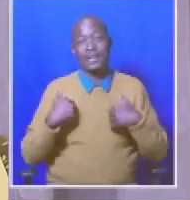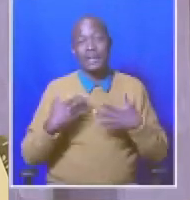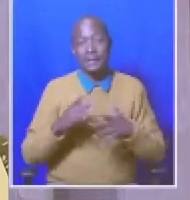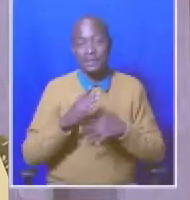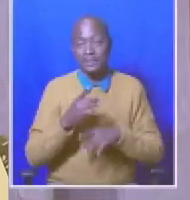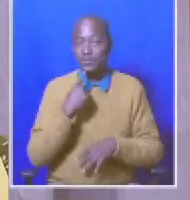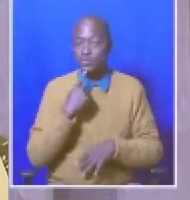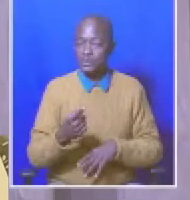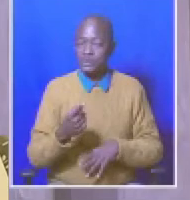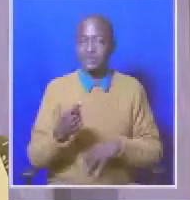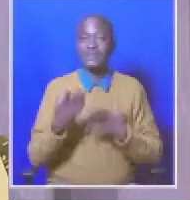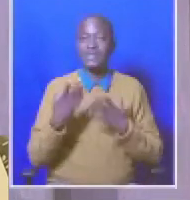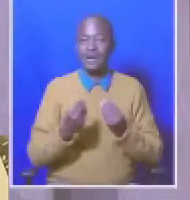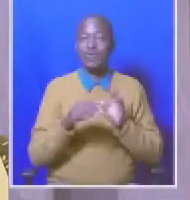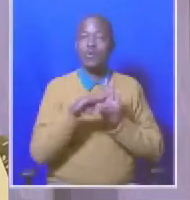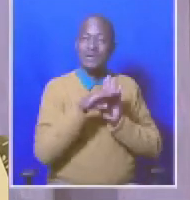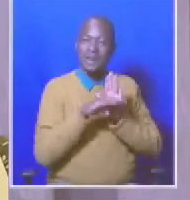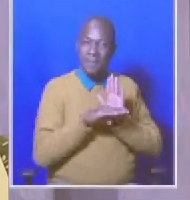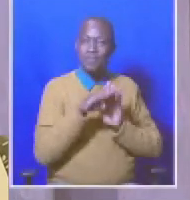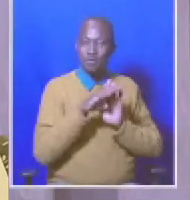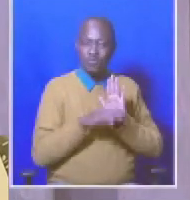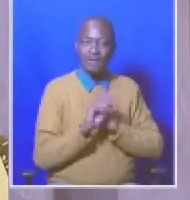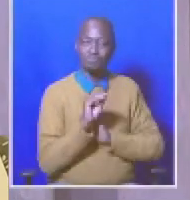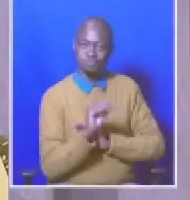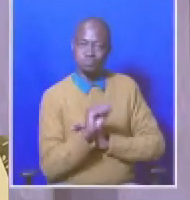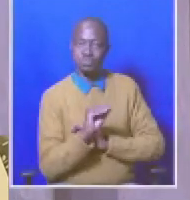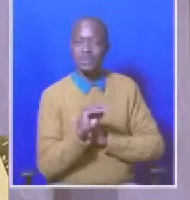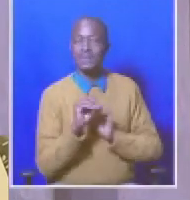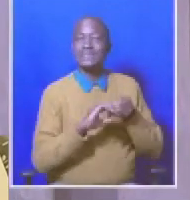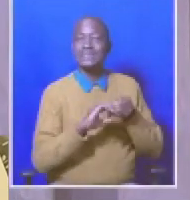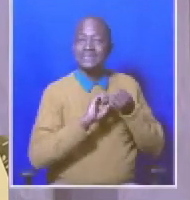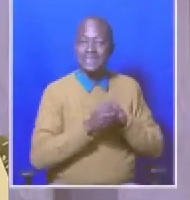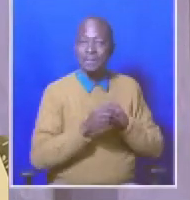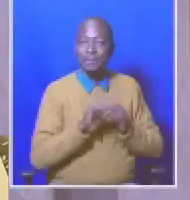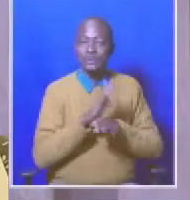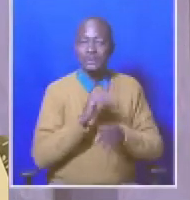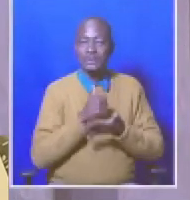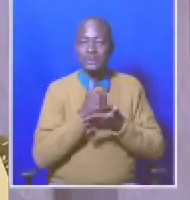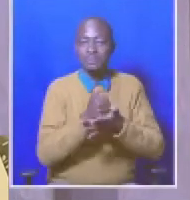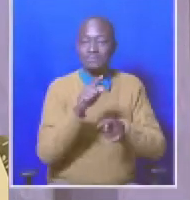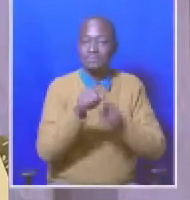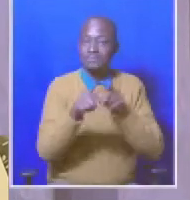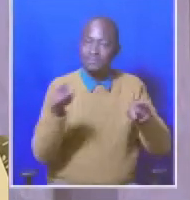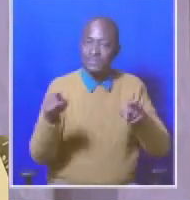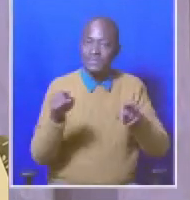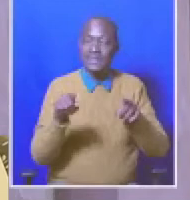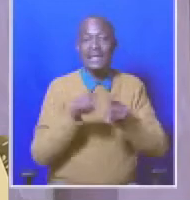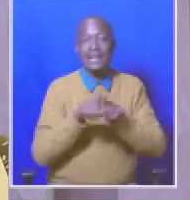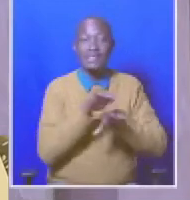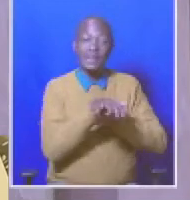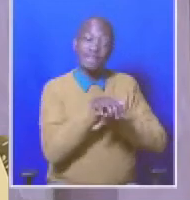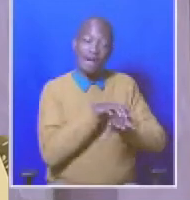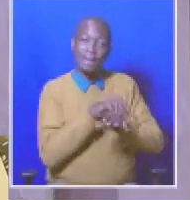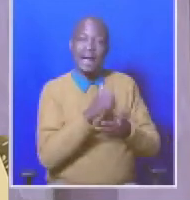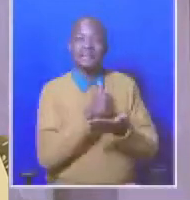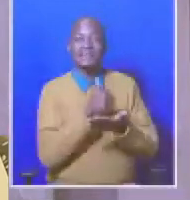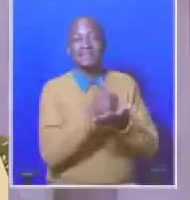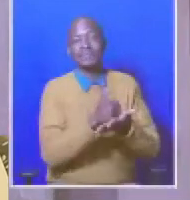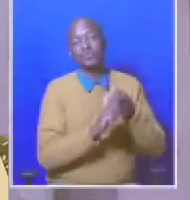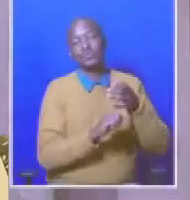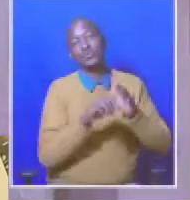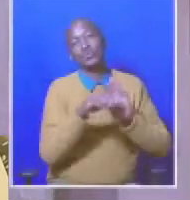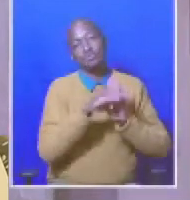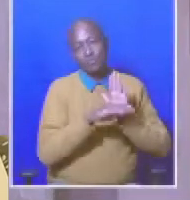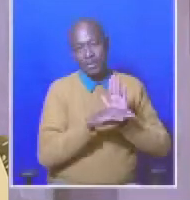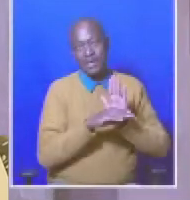kunama-program esize ngawo ukuthi sinede bona. Njengale bengikhuluma ngayo ukuthi i-farmer support program